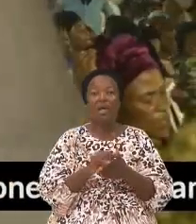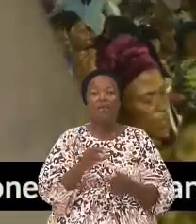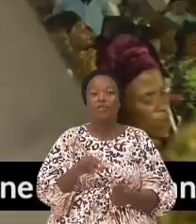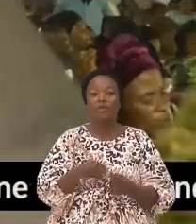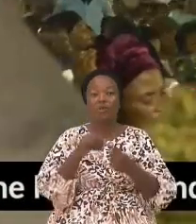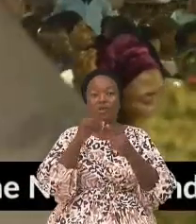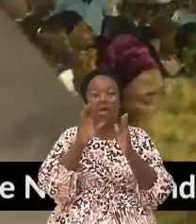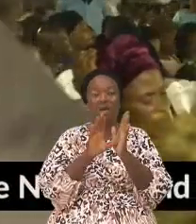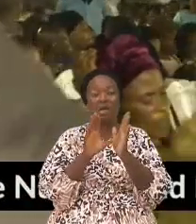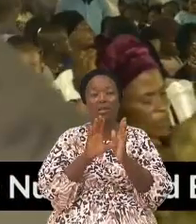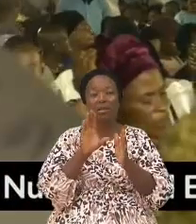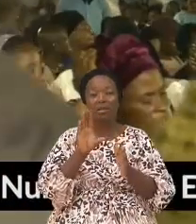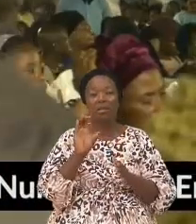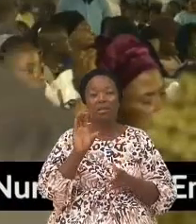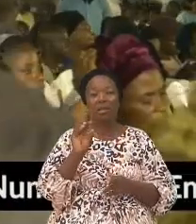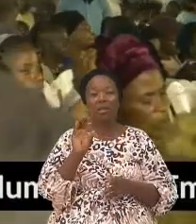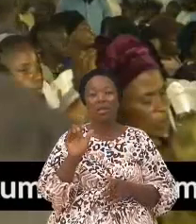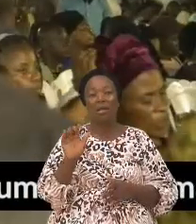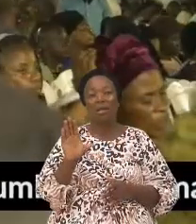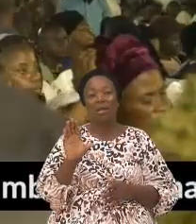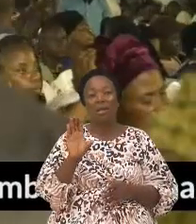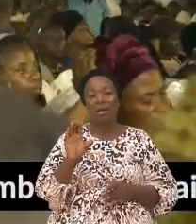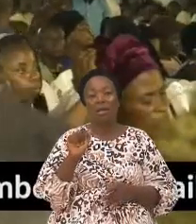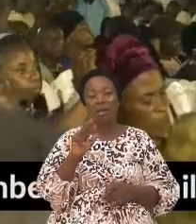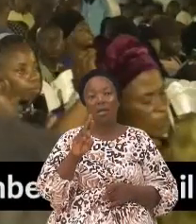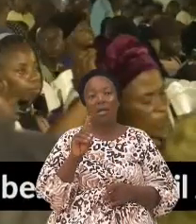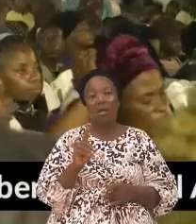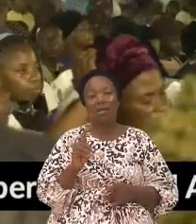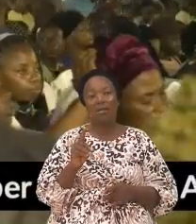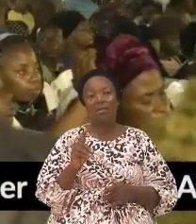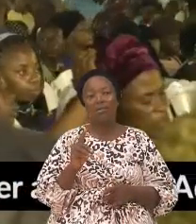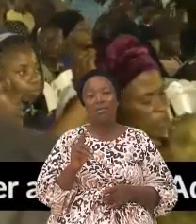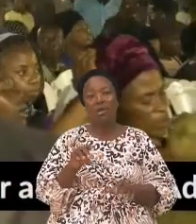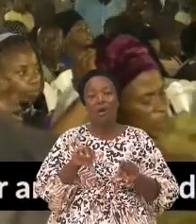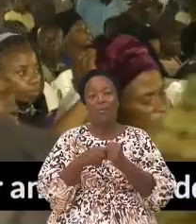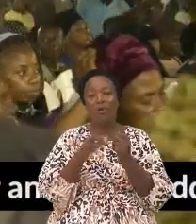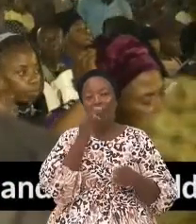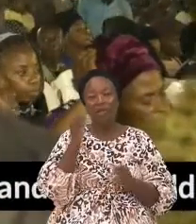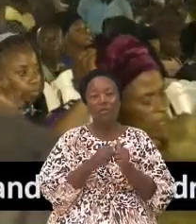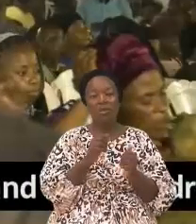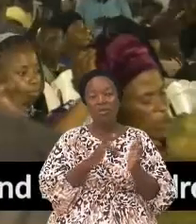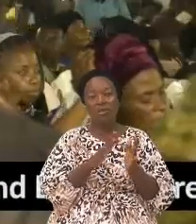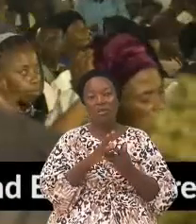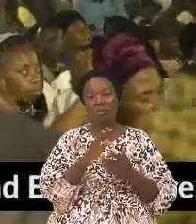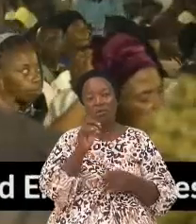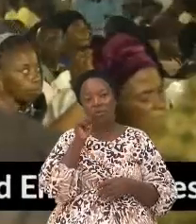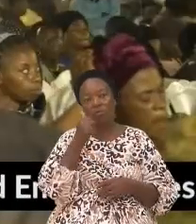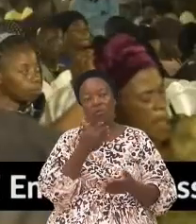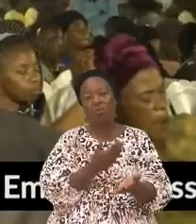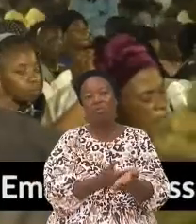Don't forget to give them that special card, Breakfast with Jesus, tomorrow morning.